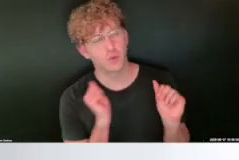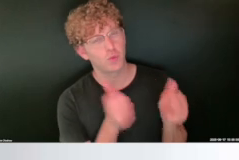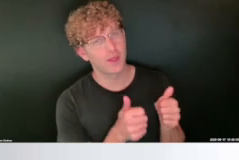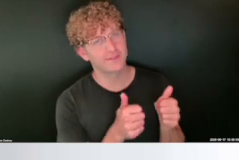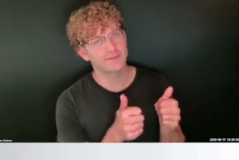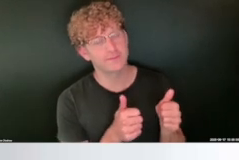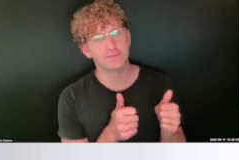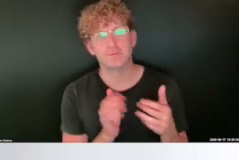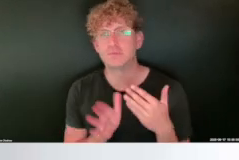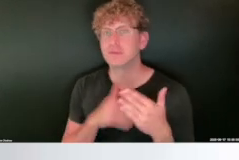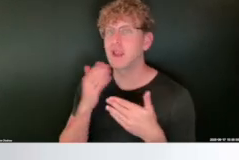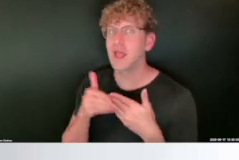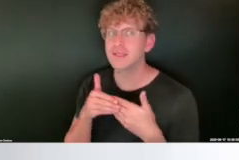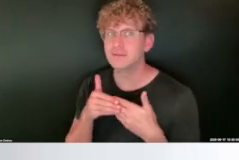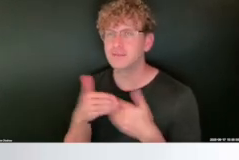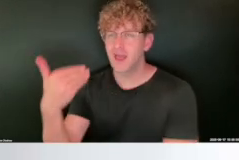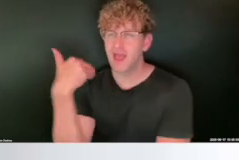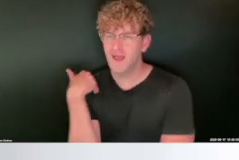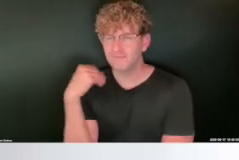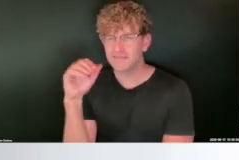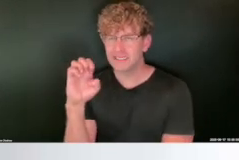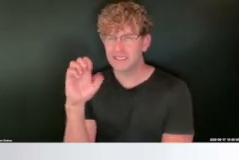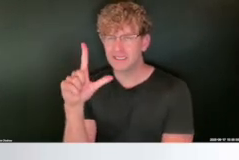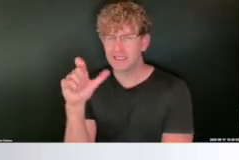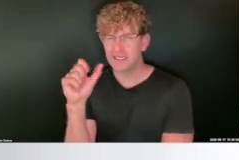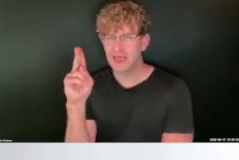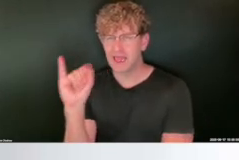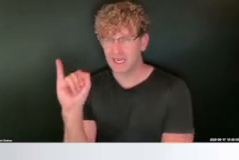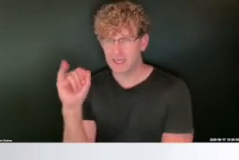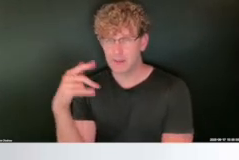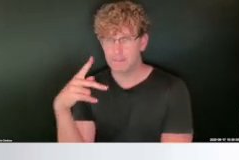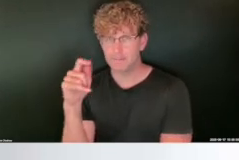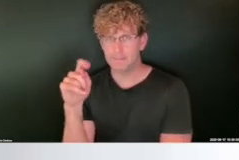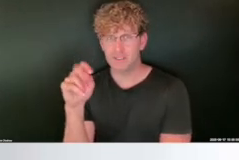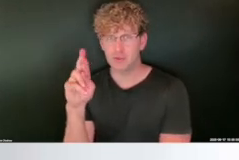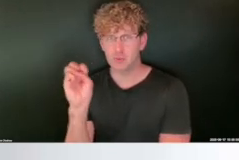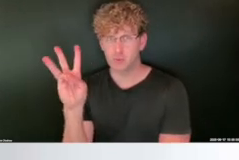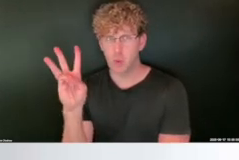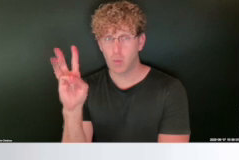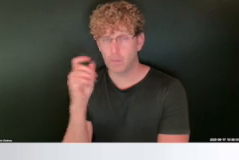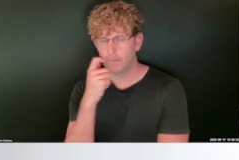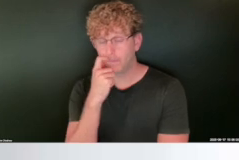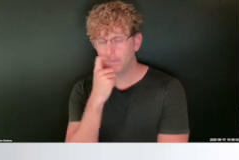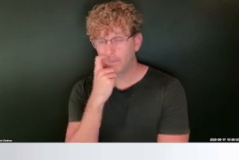we have Eleni Petro. I'm going to ask you to unmute.